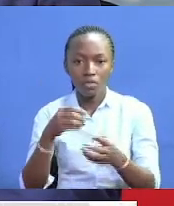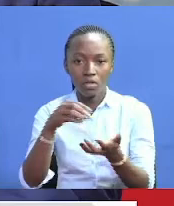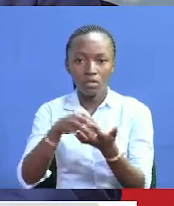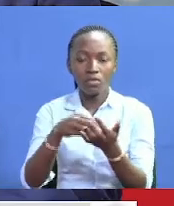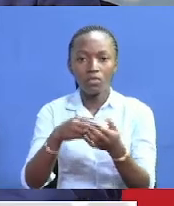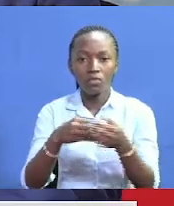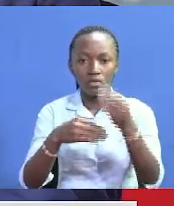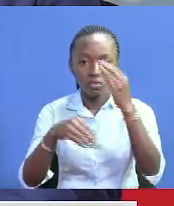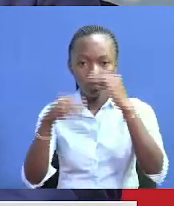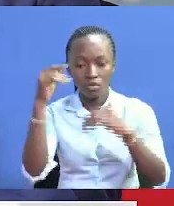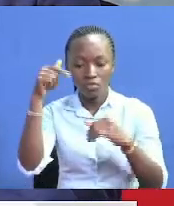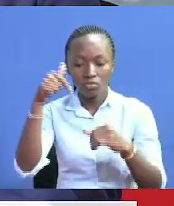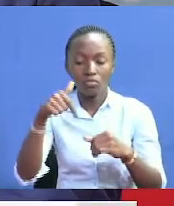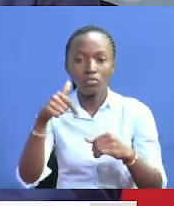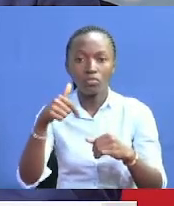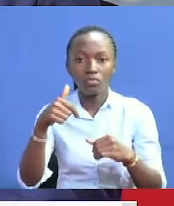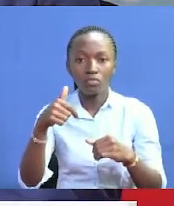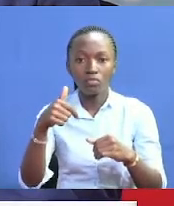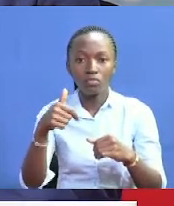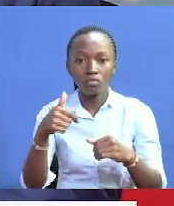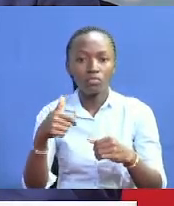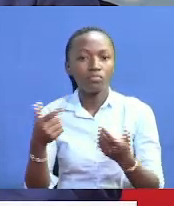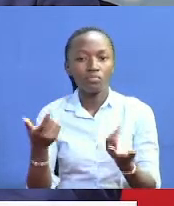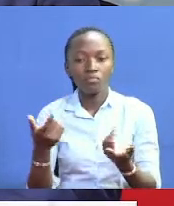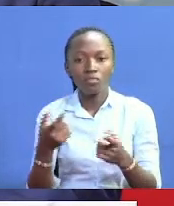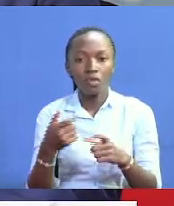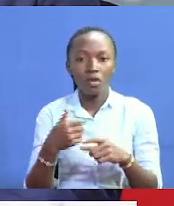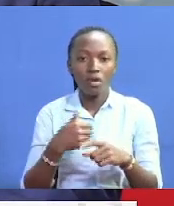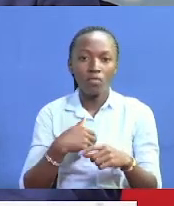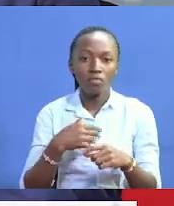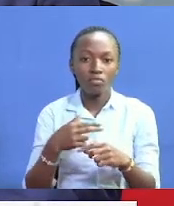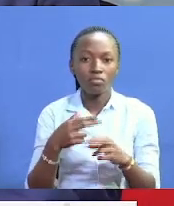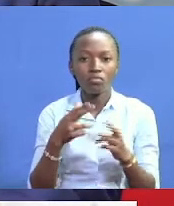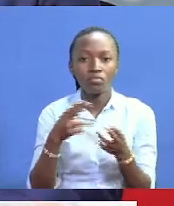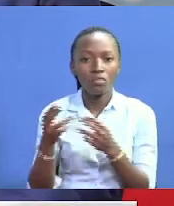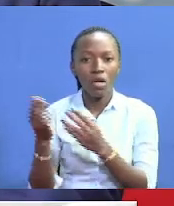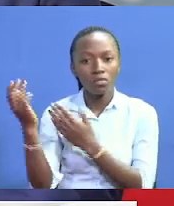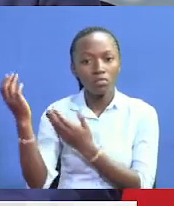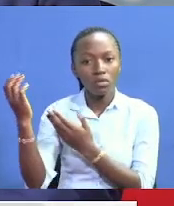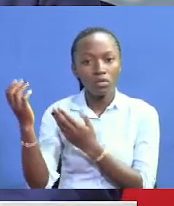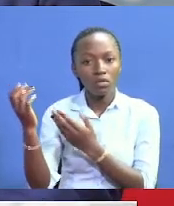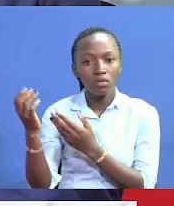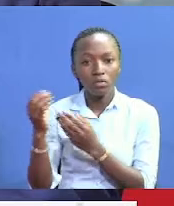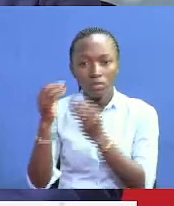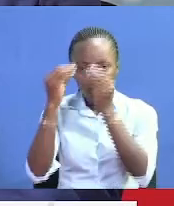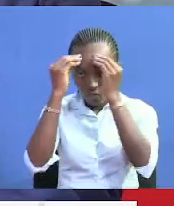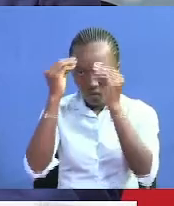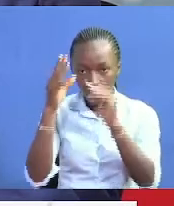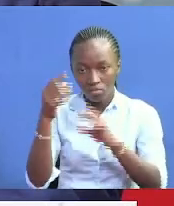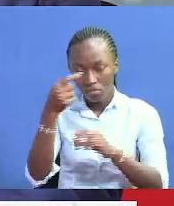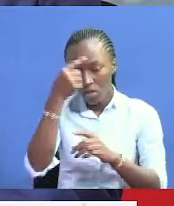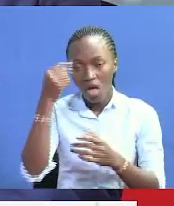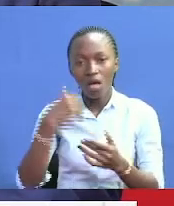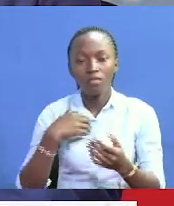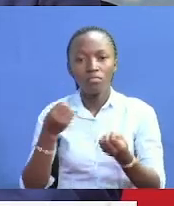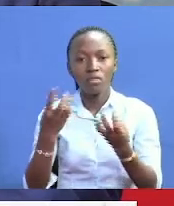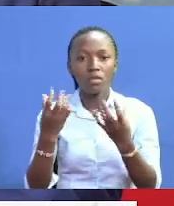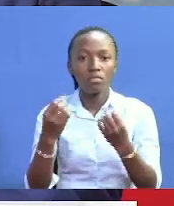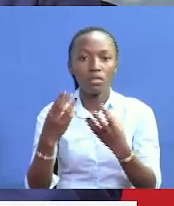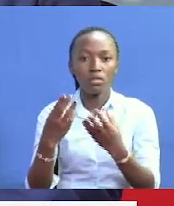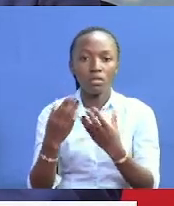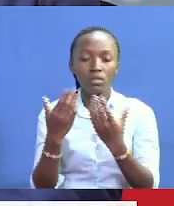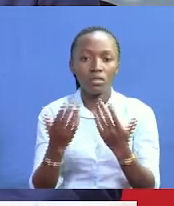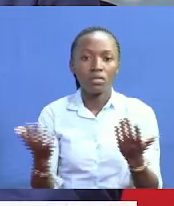it's below the expectation of most of the students, given that there are a lot of things that the students